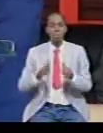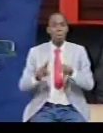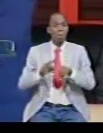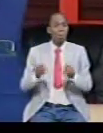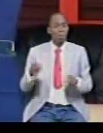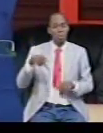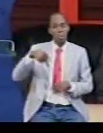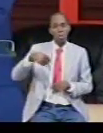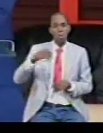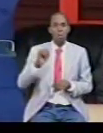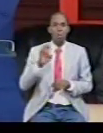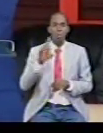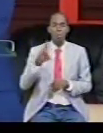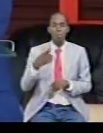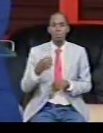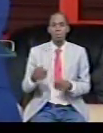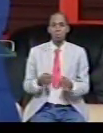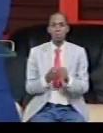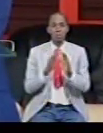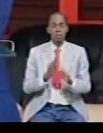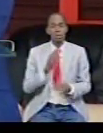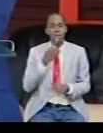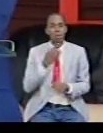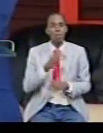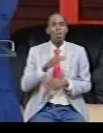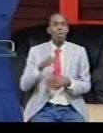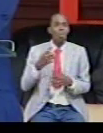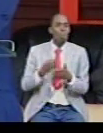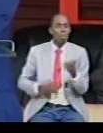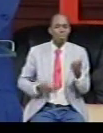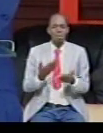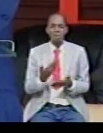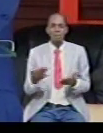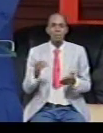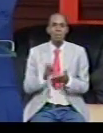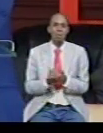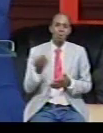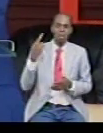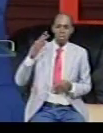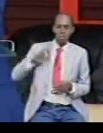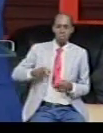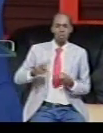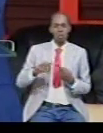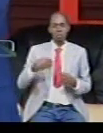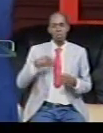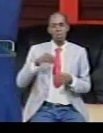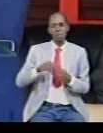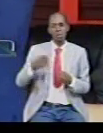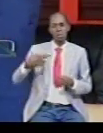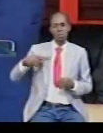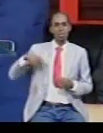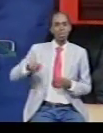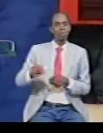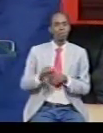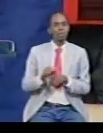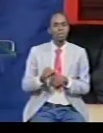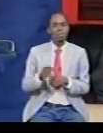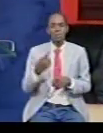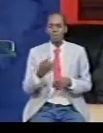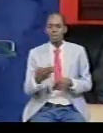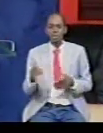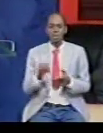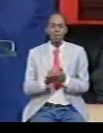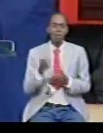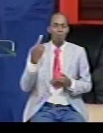said, what things were gain to me in the Jewish religion? What things were gained to me in the